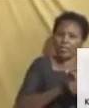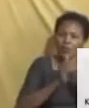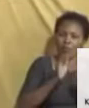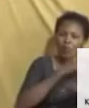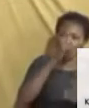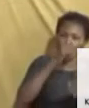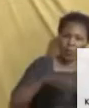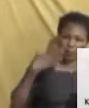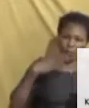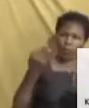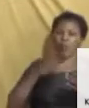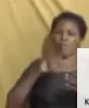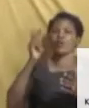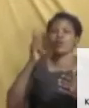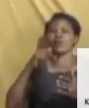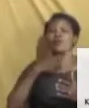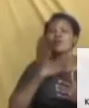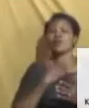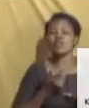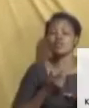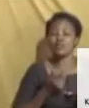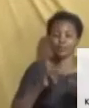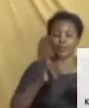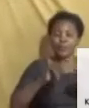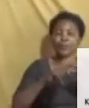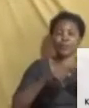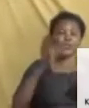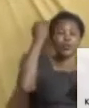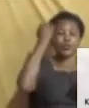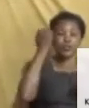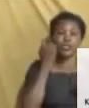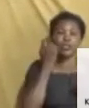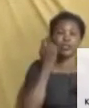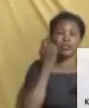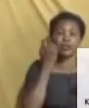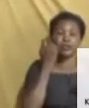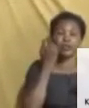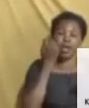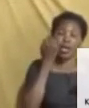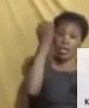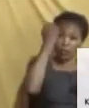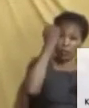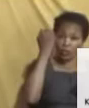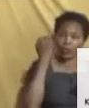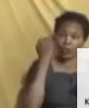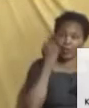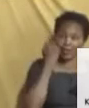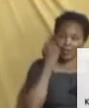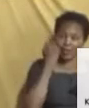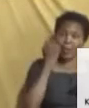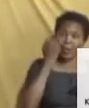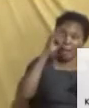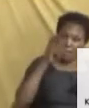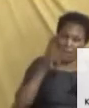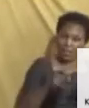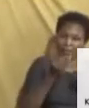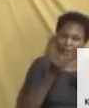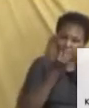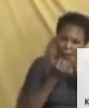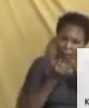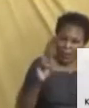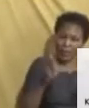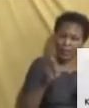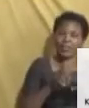upon. What about the judiciary? The judiciary is supposed to be independent and